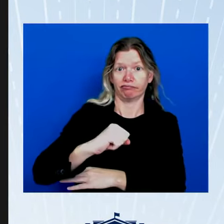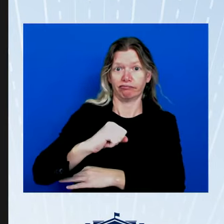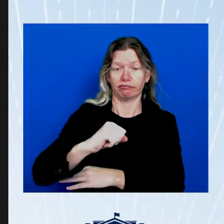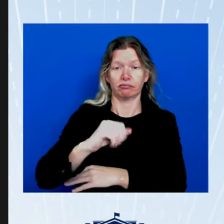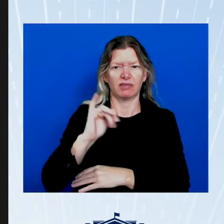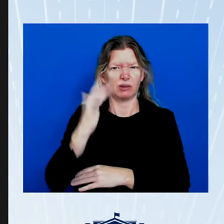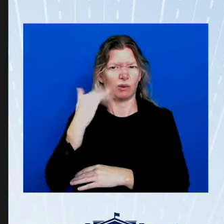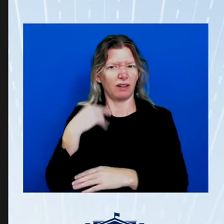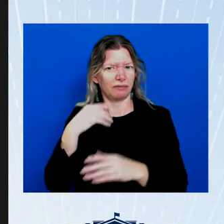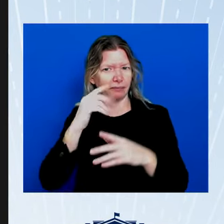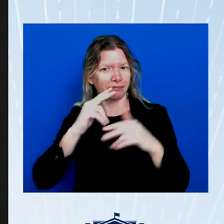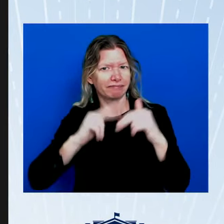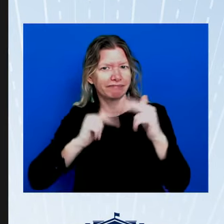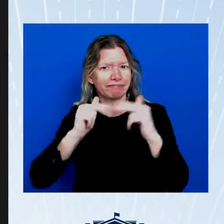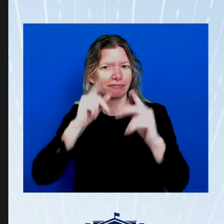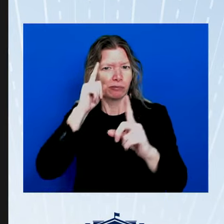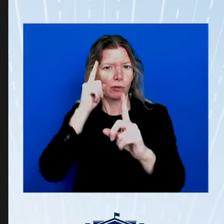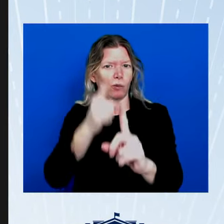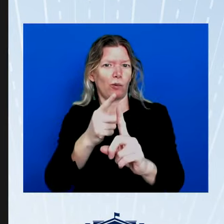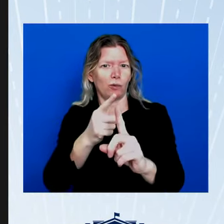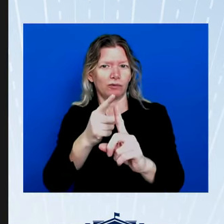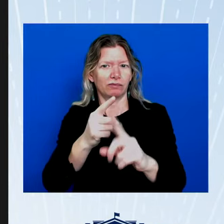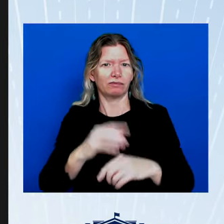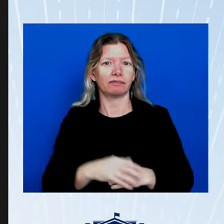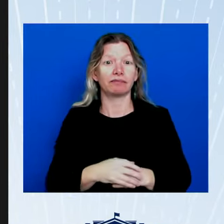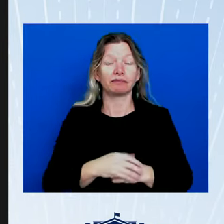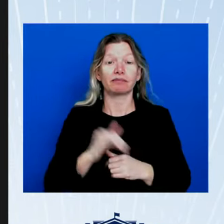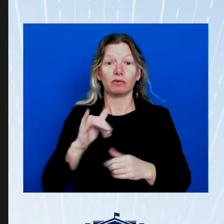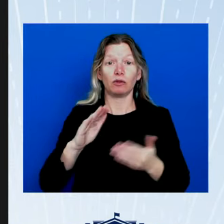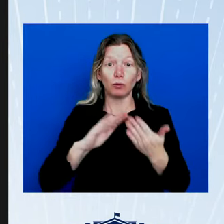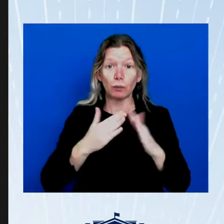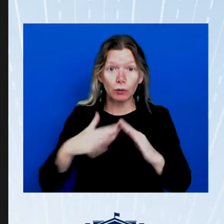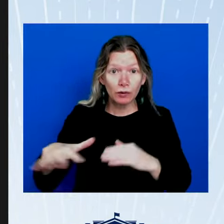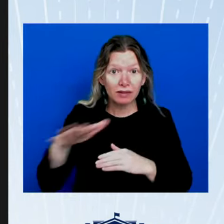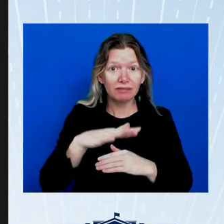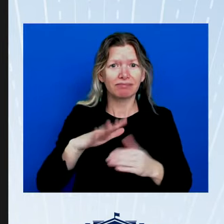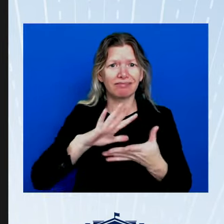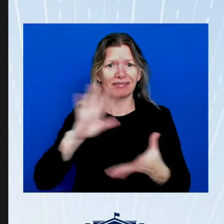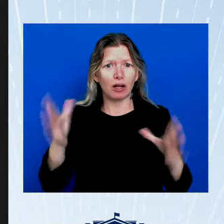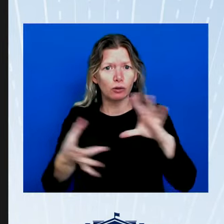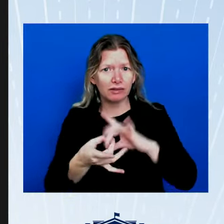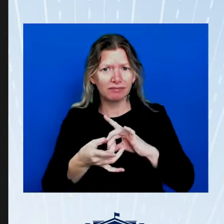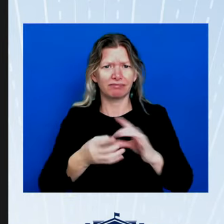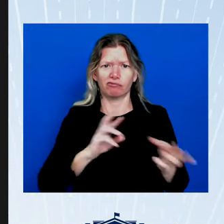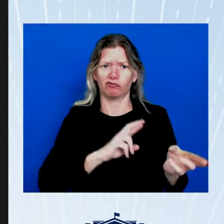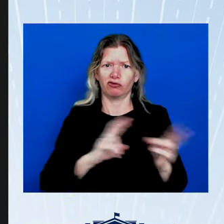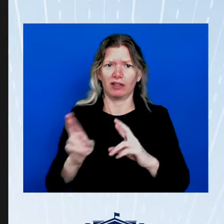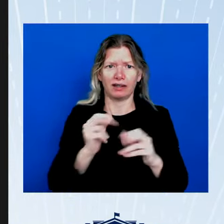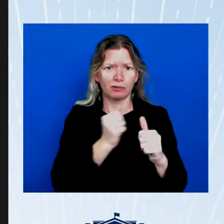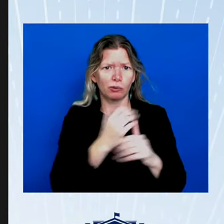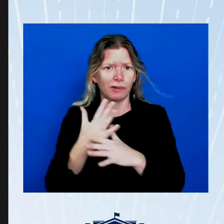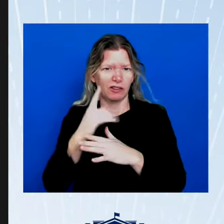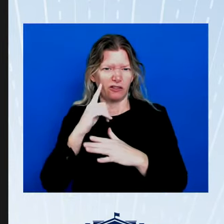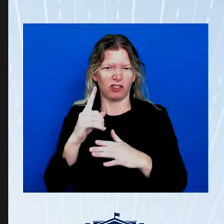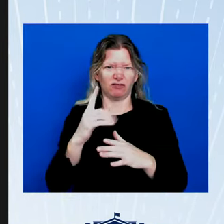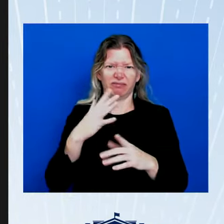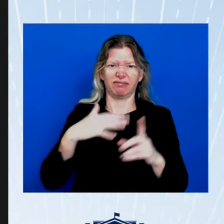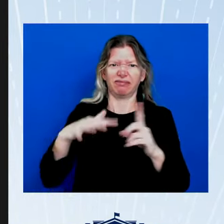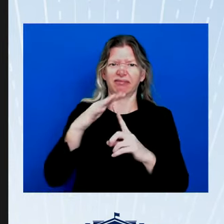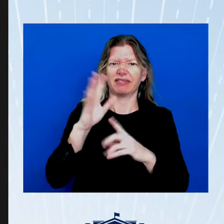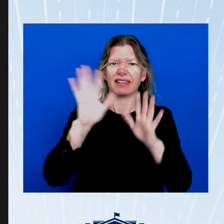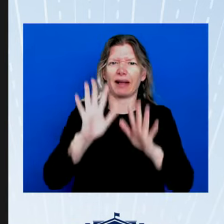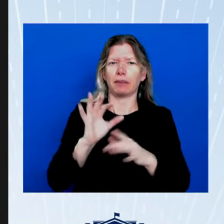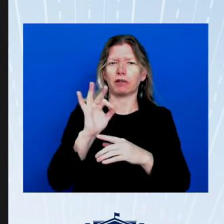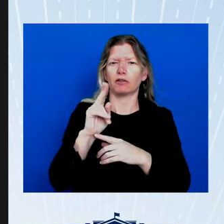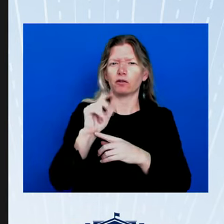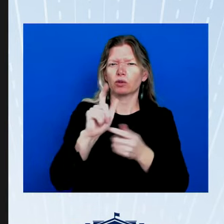are prepared for climate-fueled changes now and into the future. The Department of the Interior is